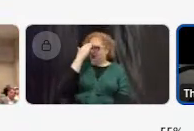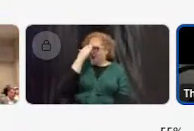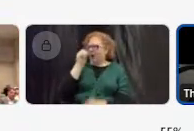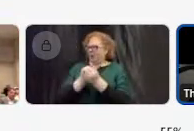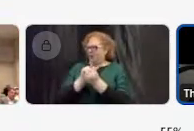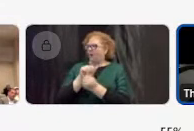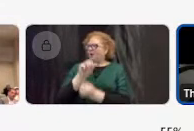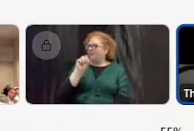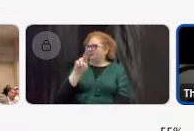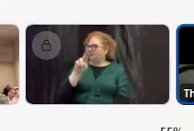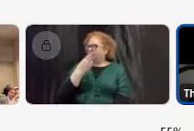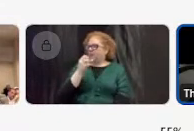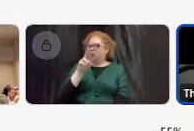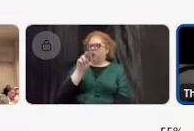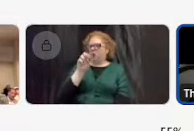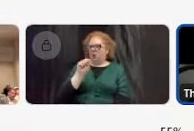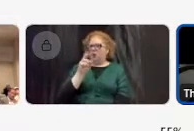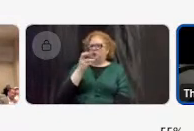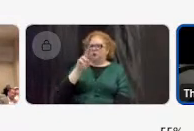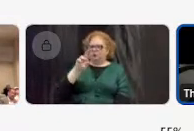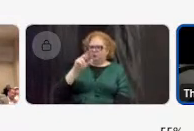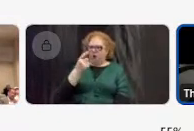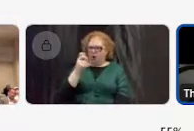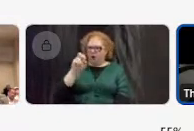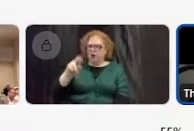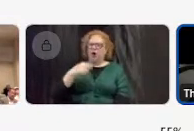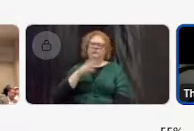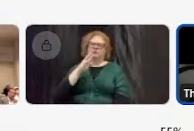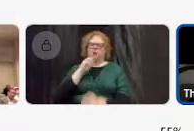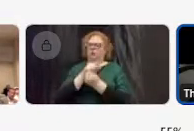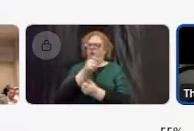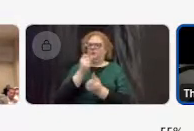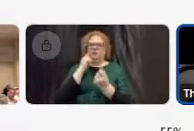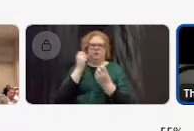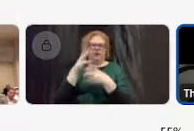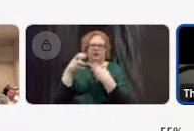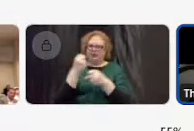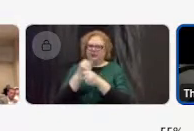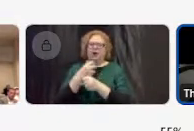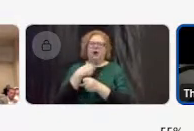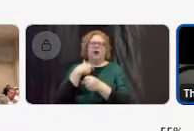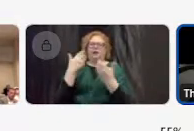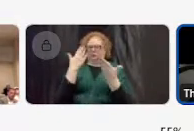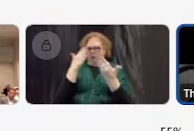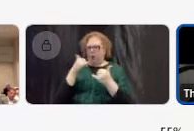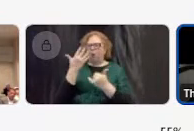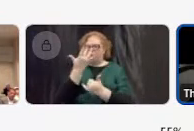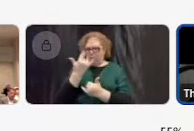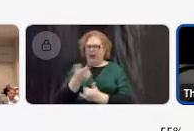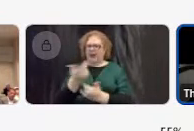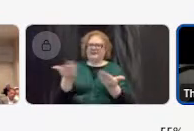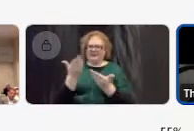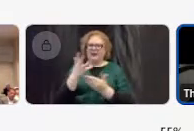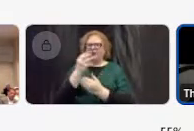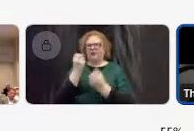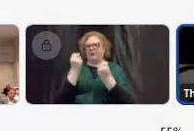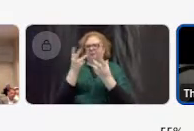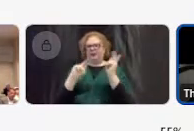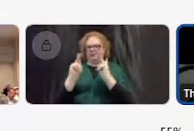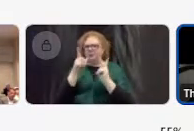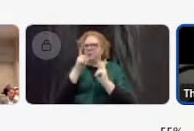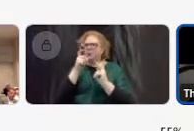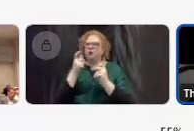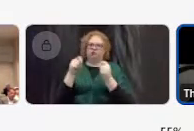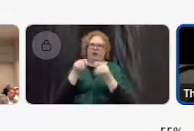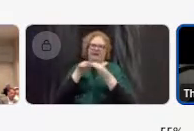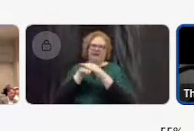for years, and I understand why he's here tonight. And for reasons that other people are trying to access the property that we've risked a lot of money and worked